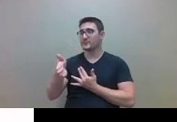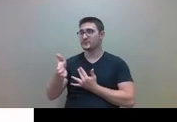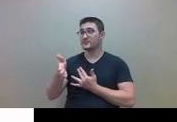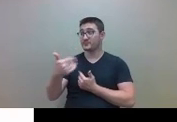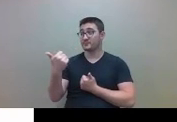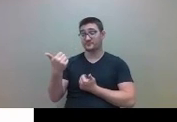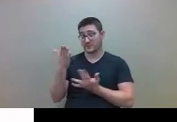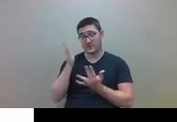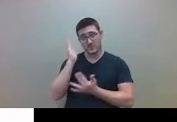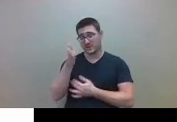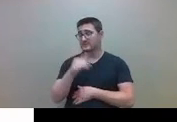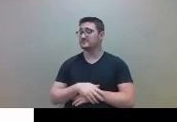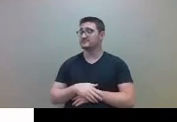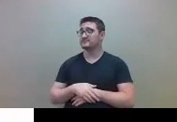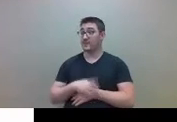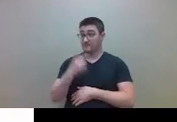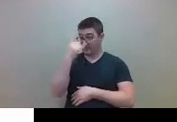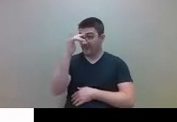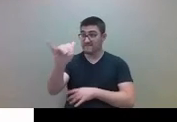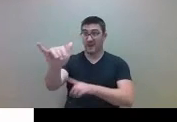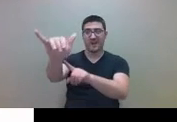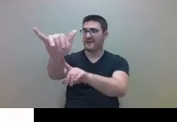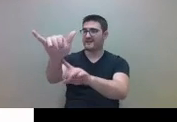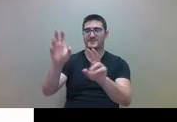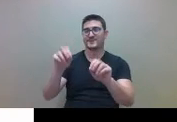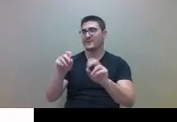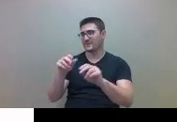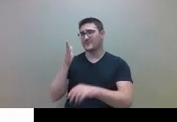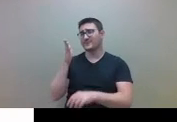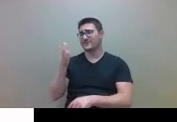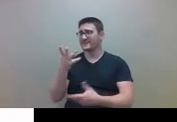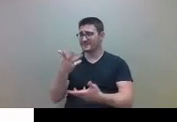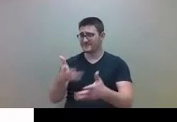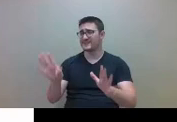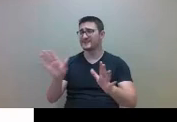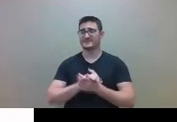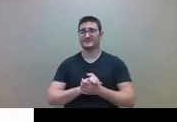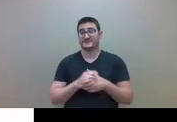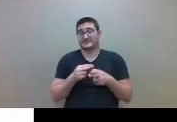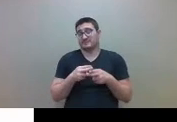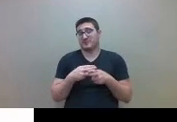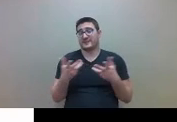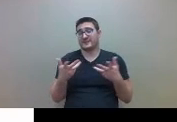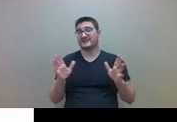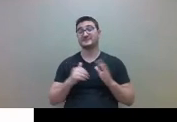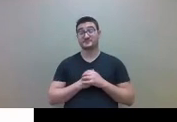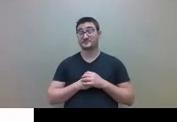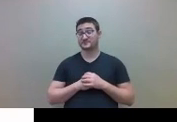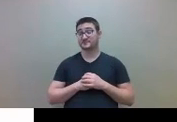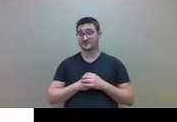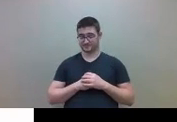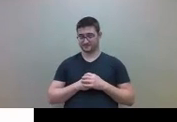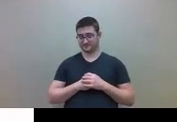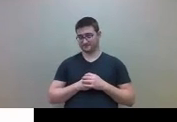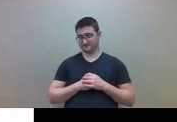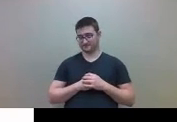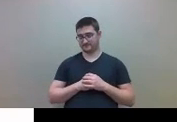will. It's just a matter of time. Nothing is permanent. Nothing. So it's just about getting through